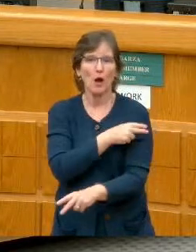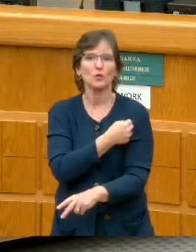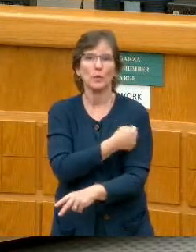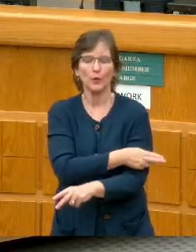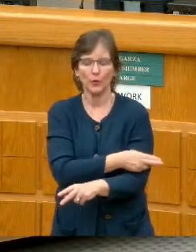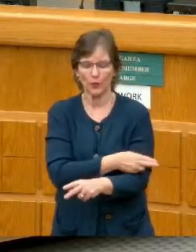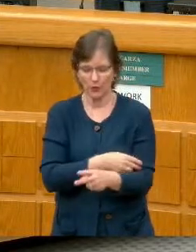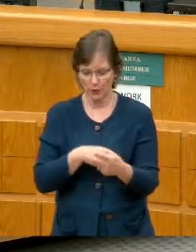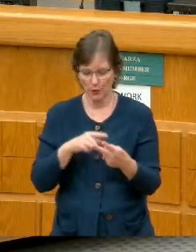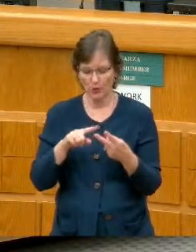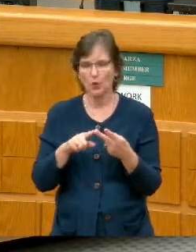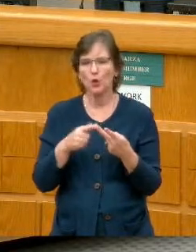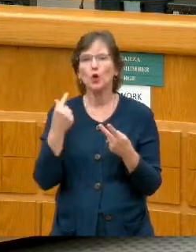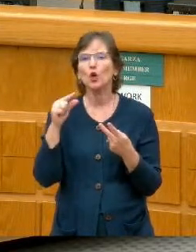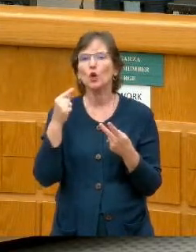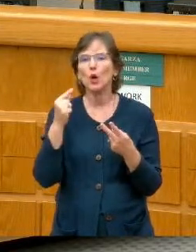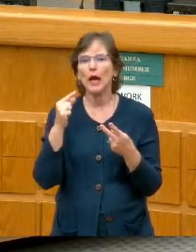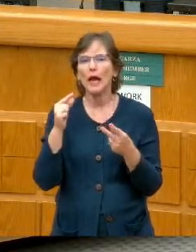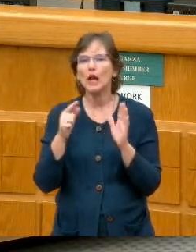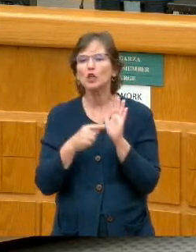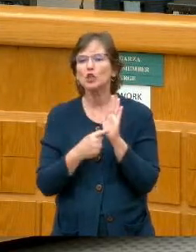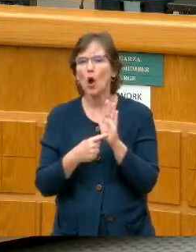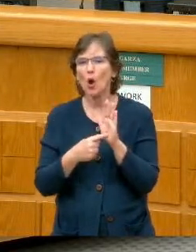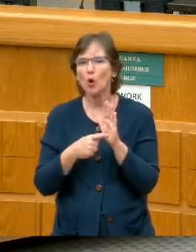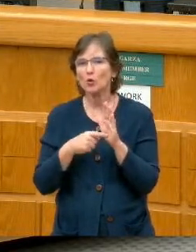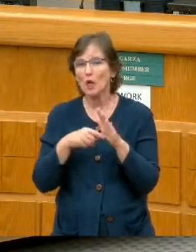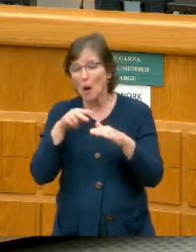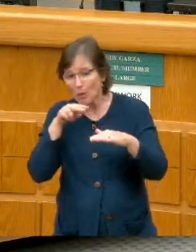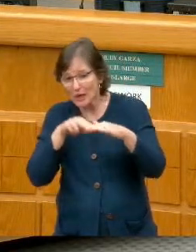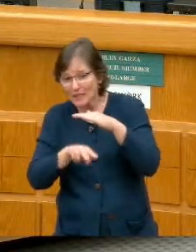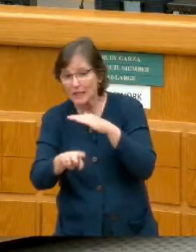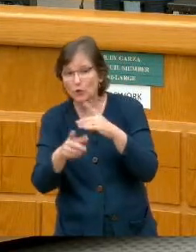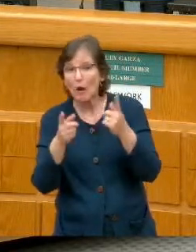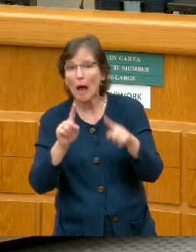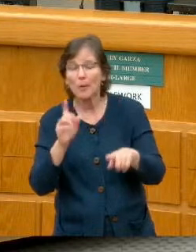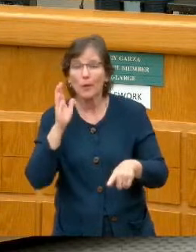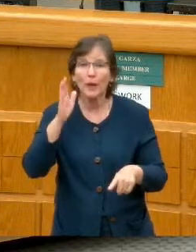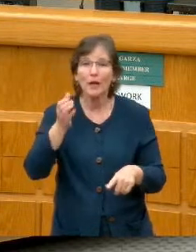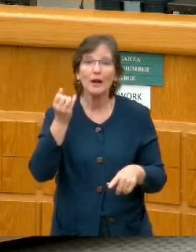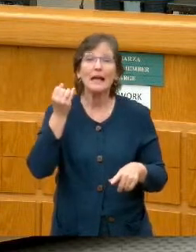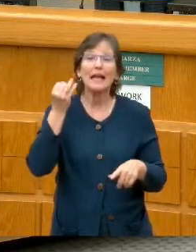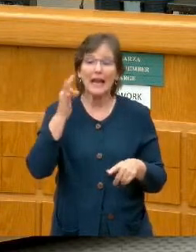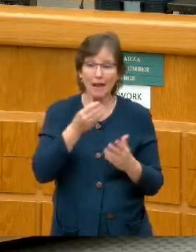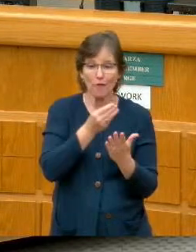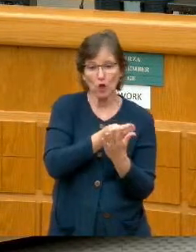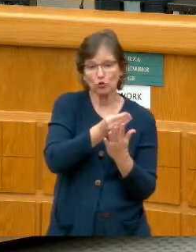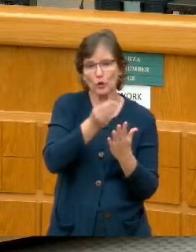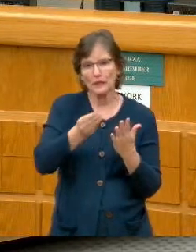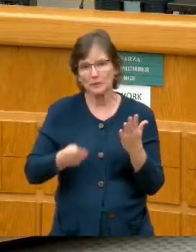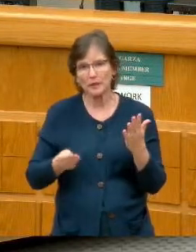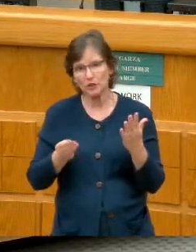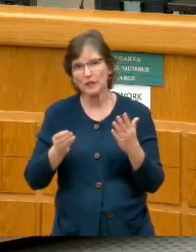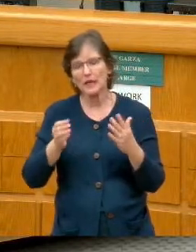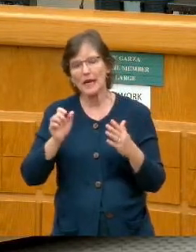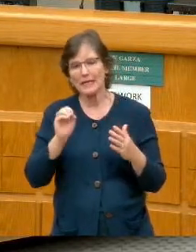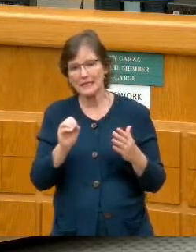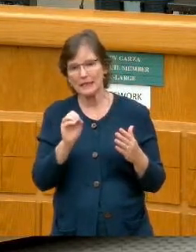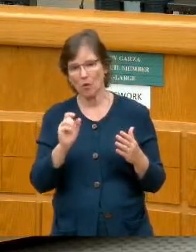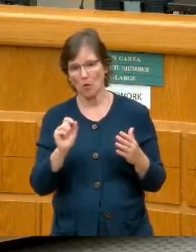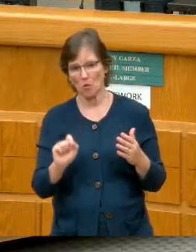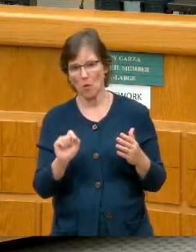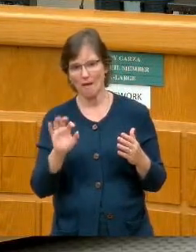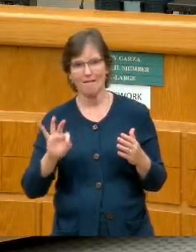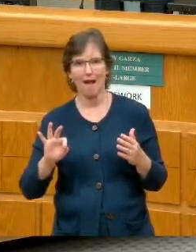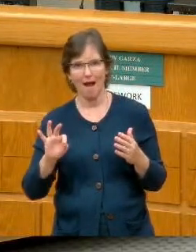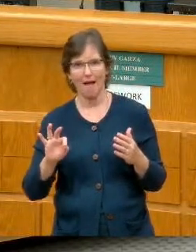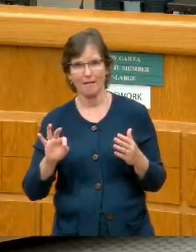green represents what the model predicts if the transmission rate has been 0.9 since July 10th. And